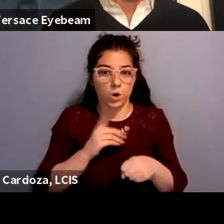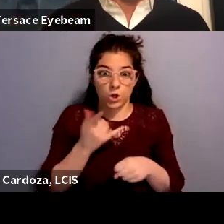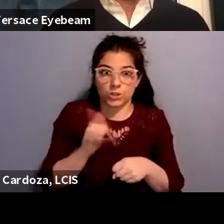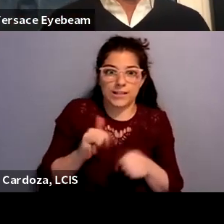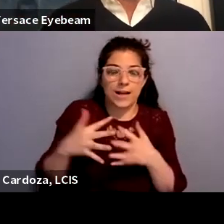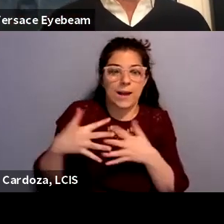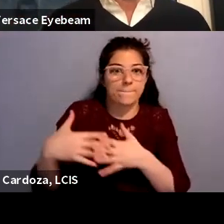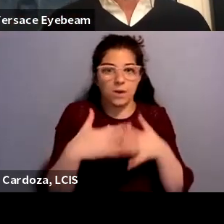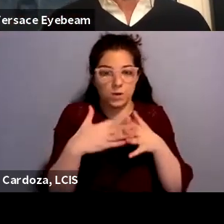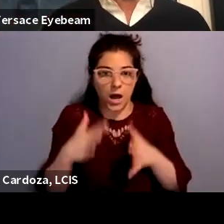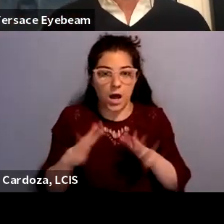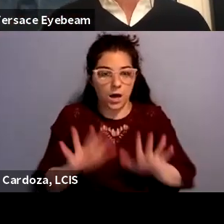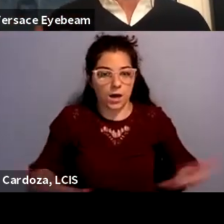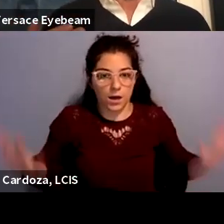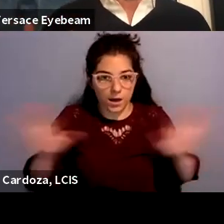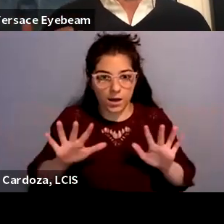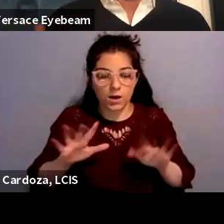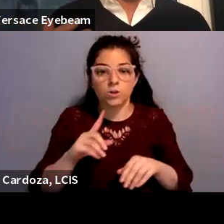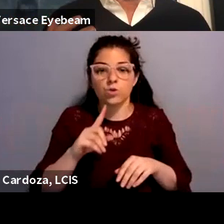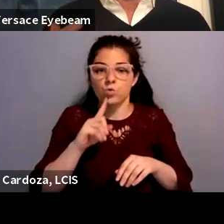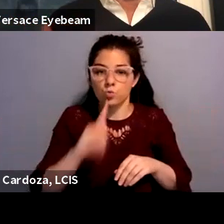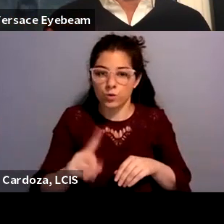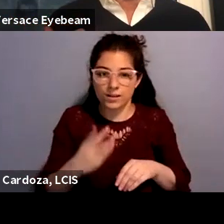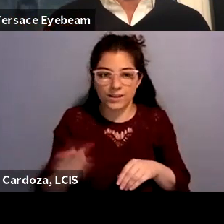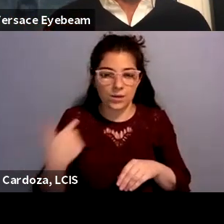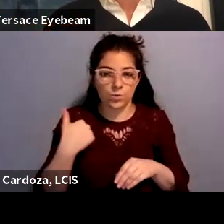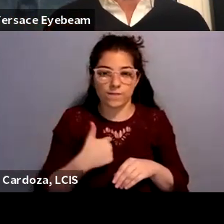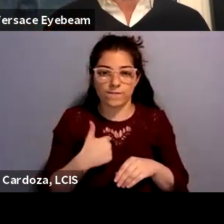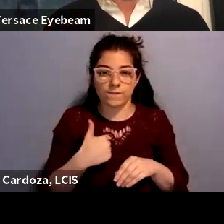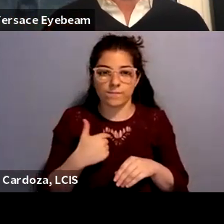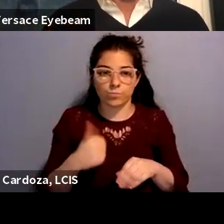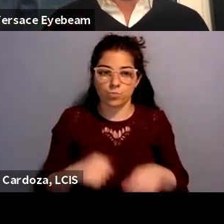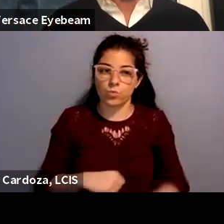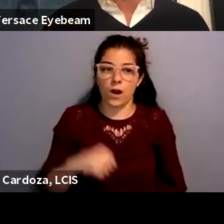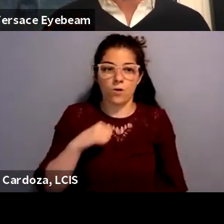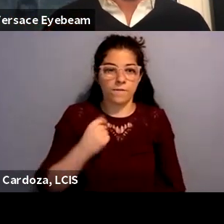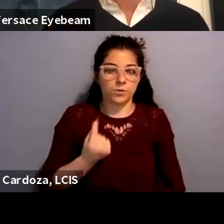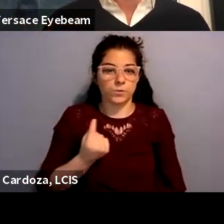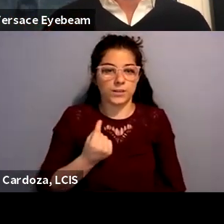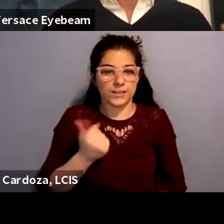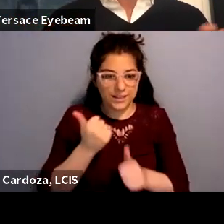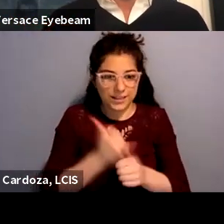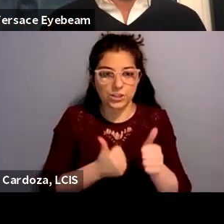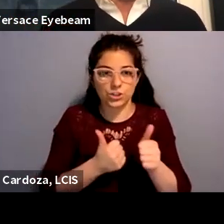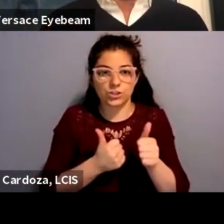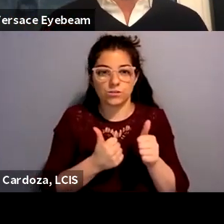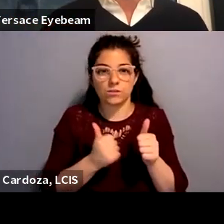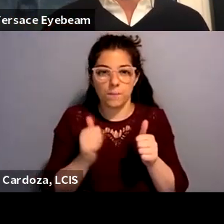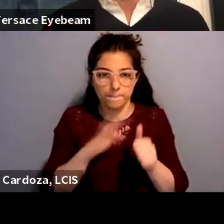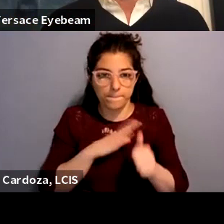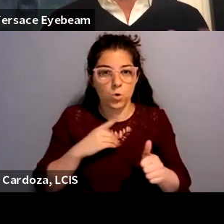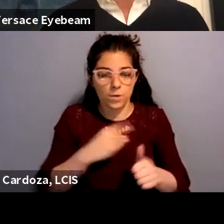America, the real thing that we're proud of is that each and every board